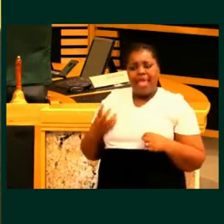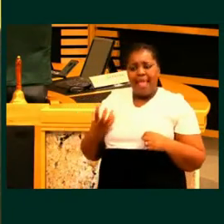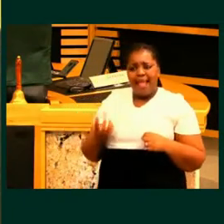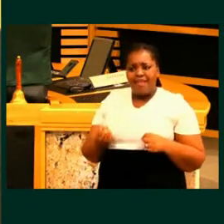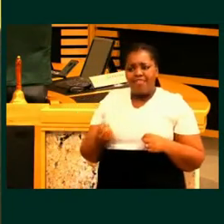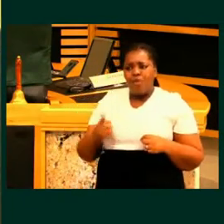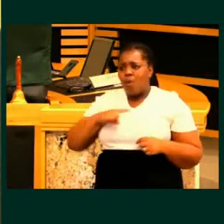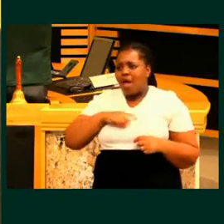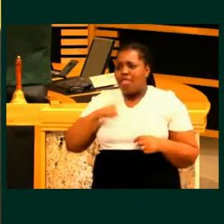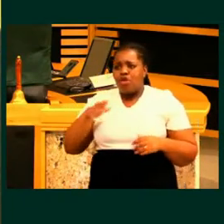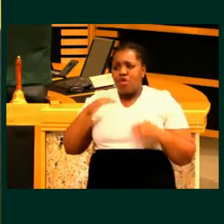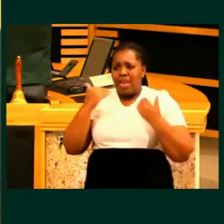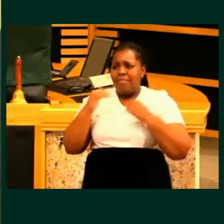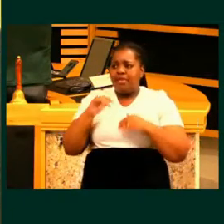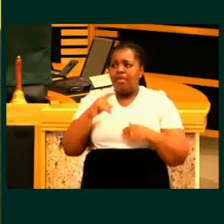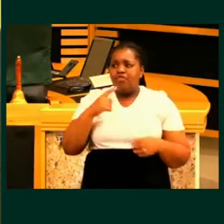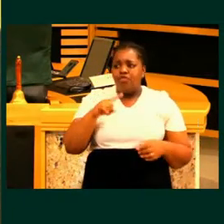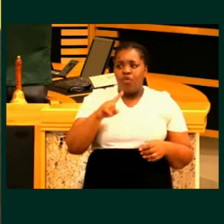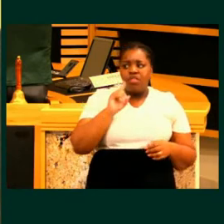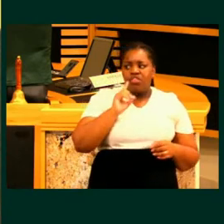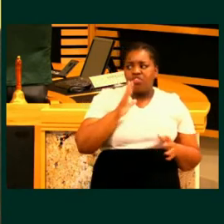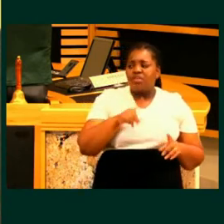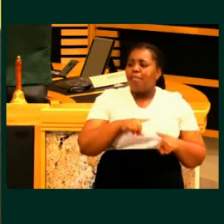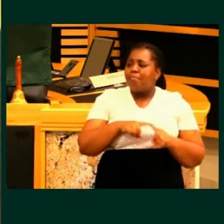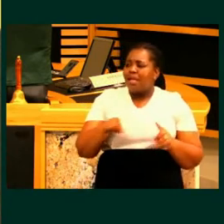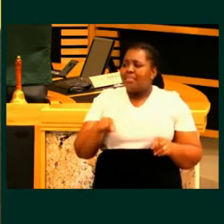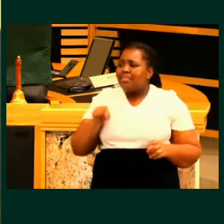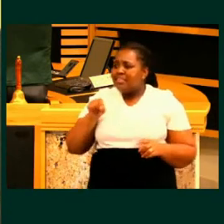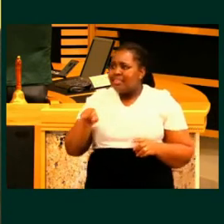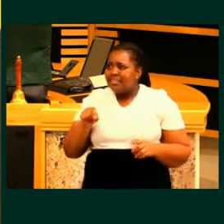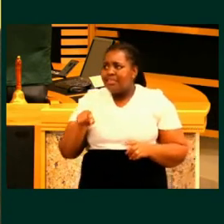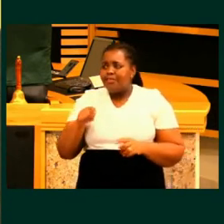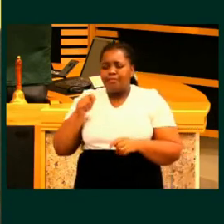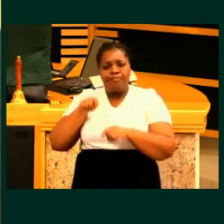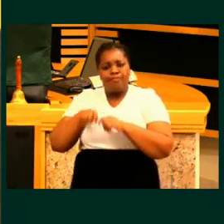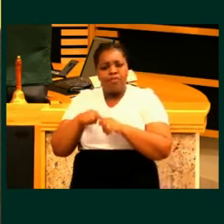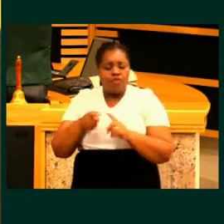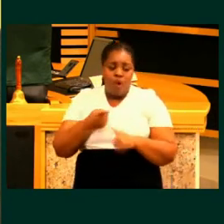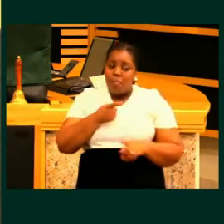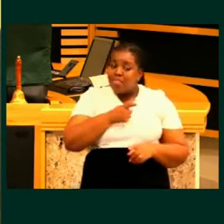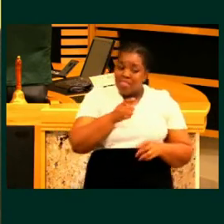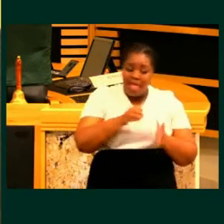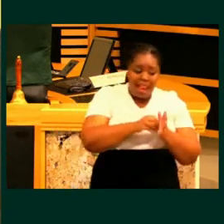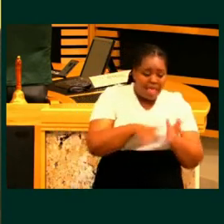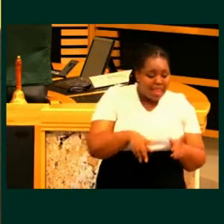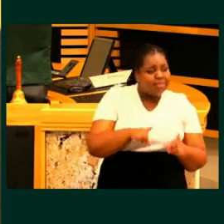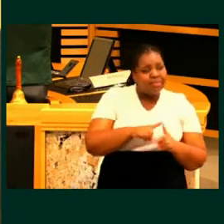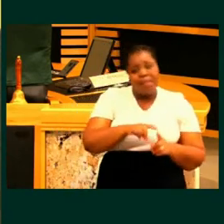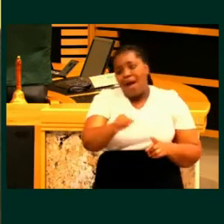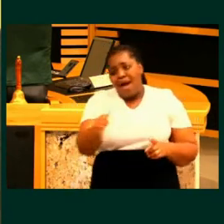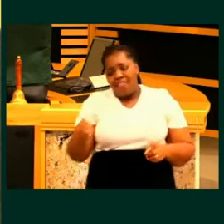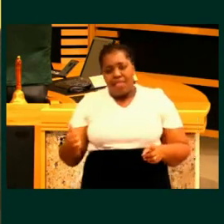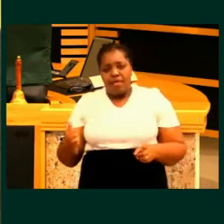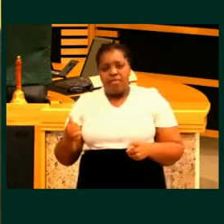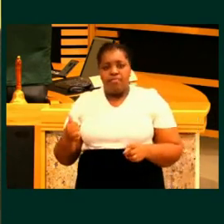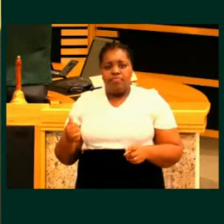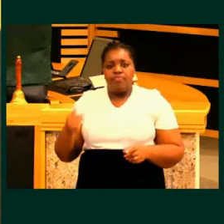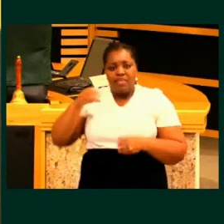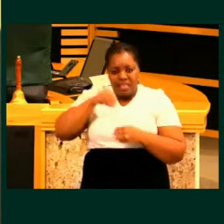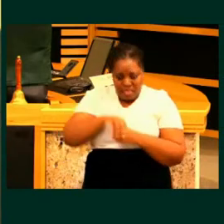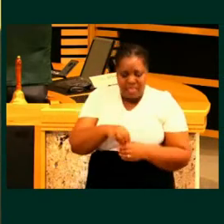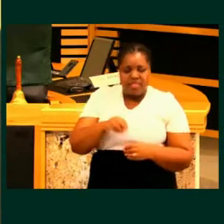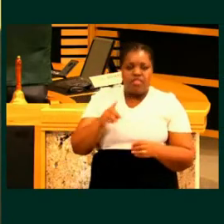limited to Educators it is also being perpetrated by Learners and others within our educational